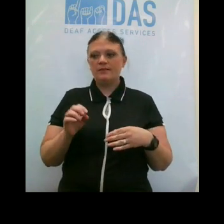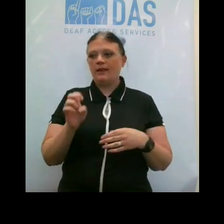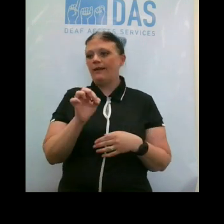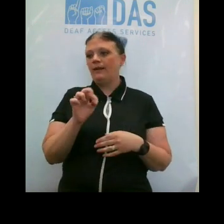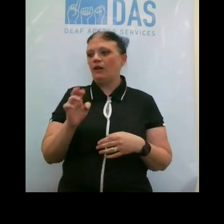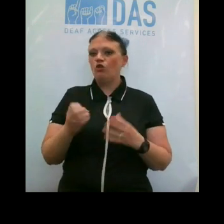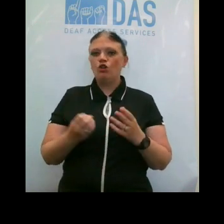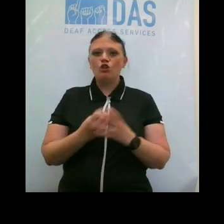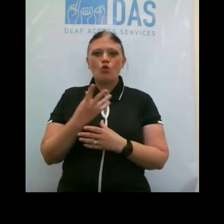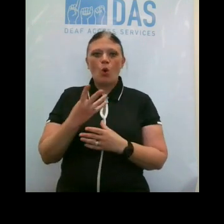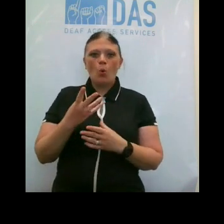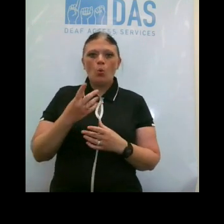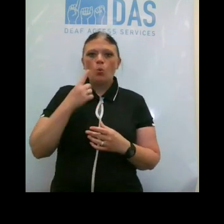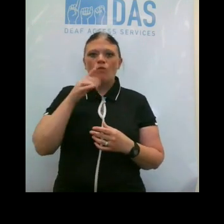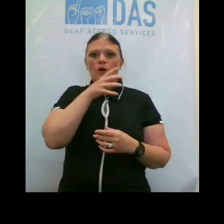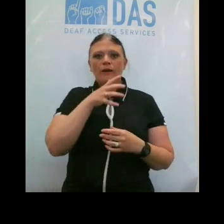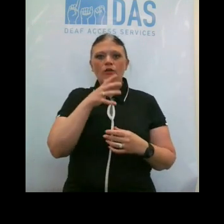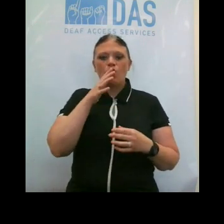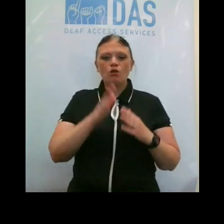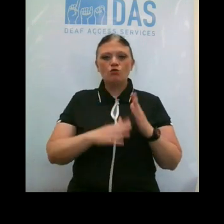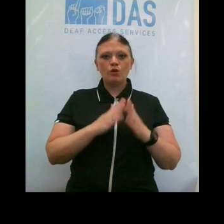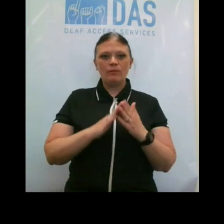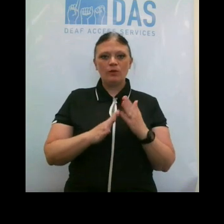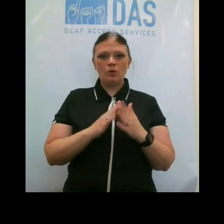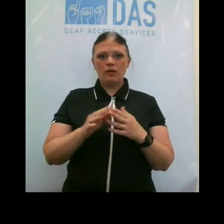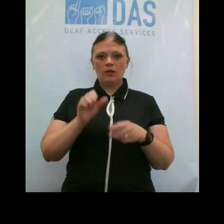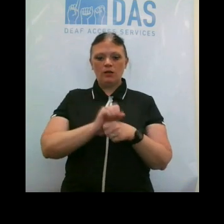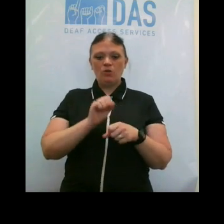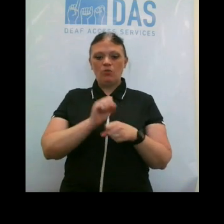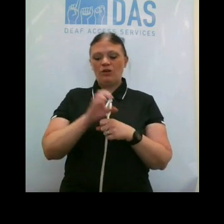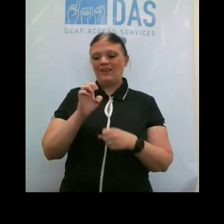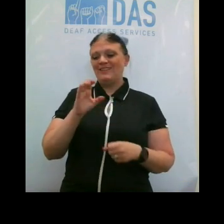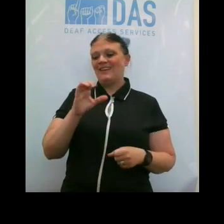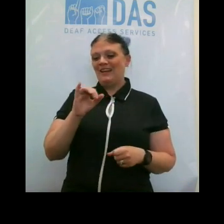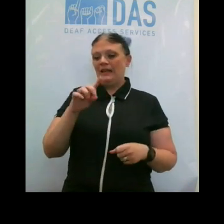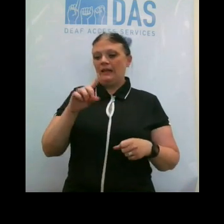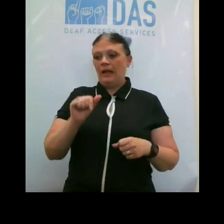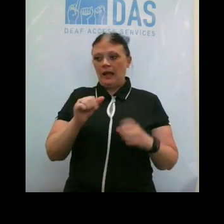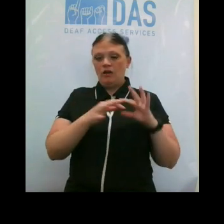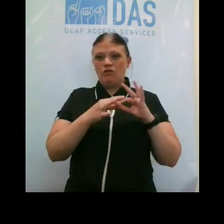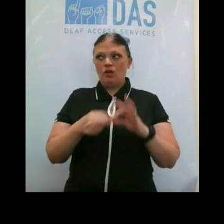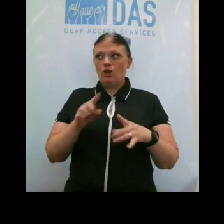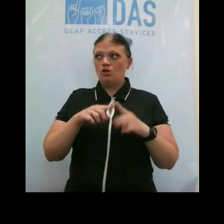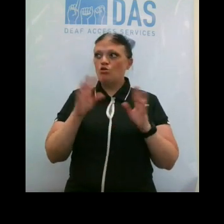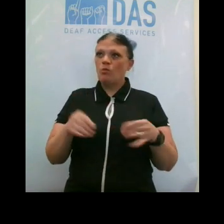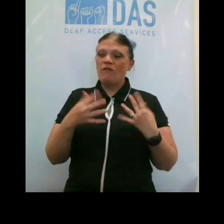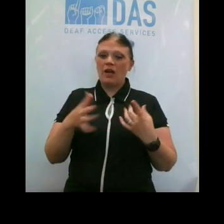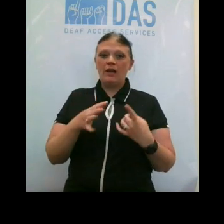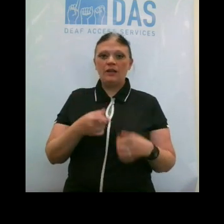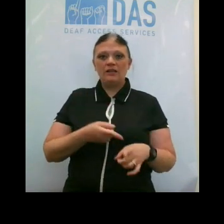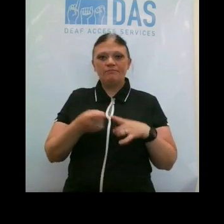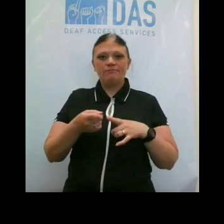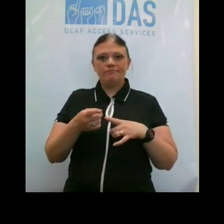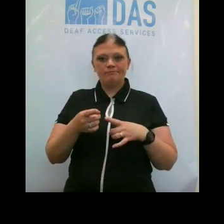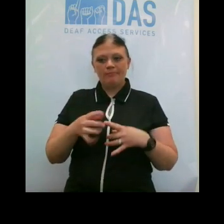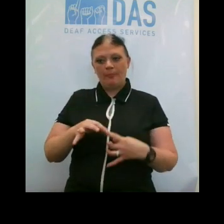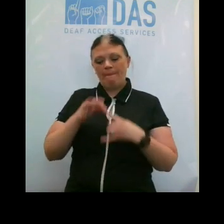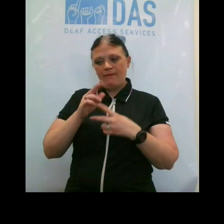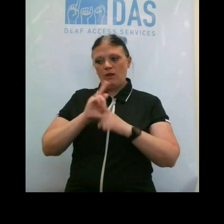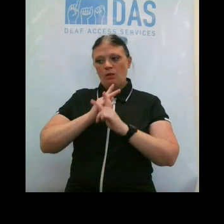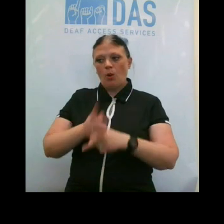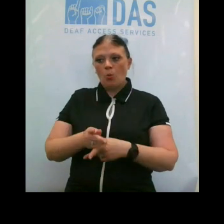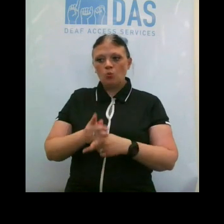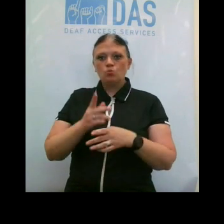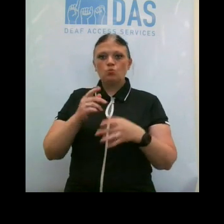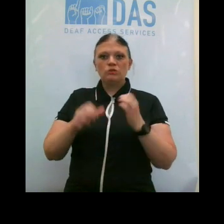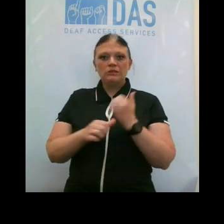help our local agricultural community, the work that the ECIDA is doing with regards to providing specialized loans and assistance, the